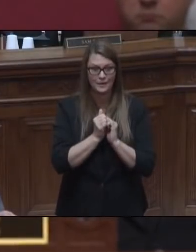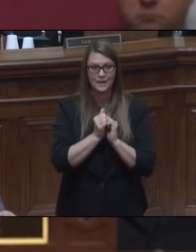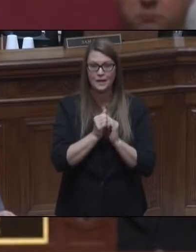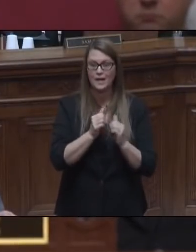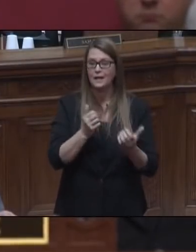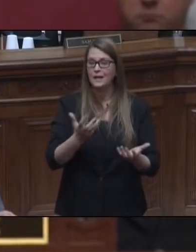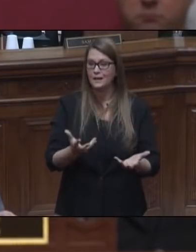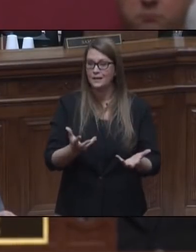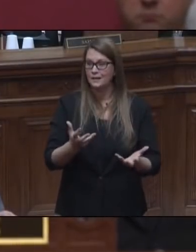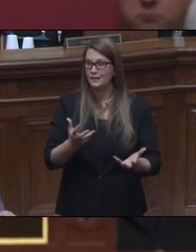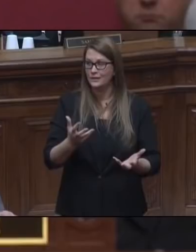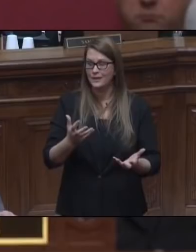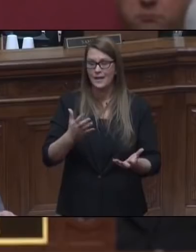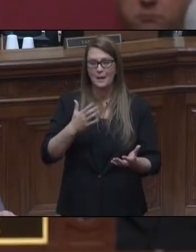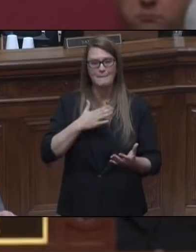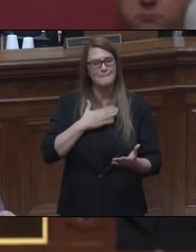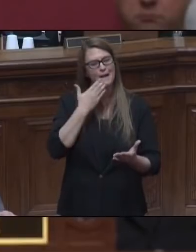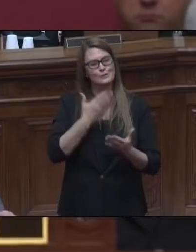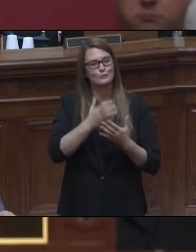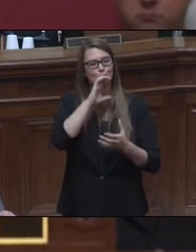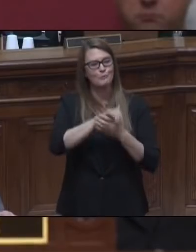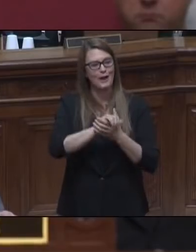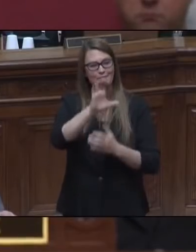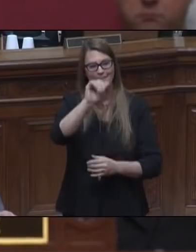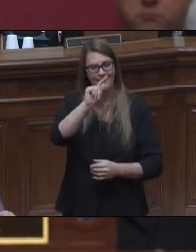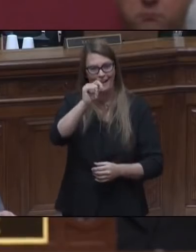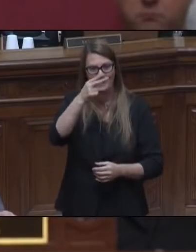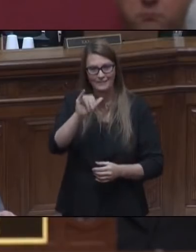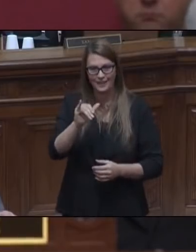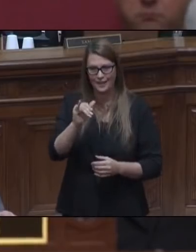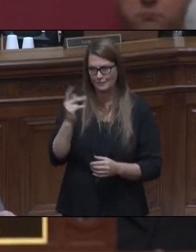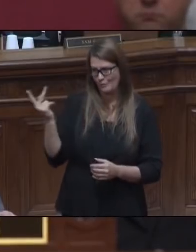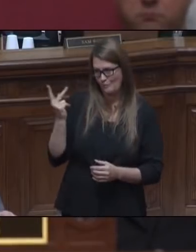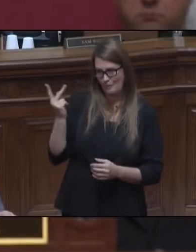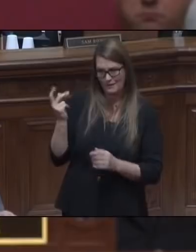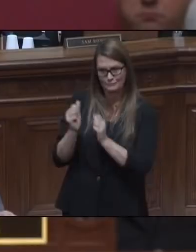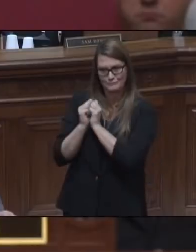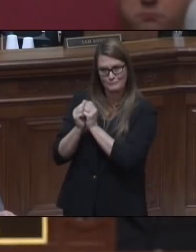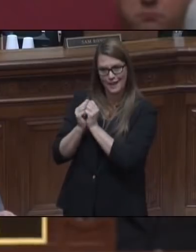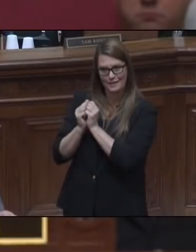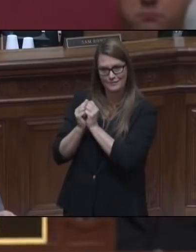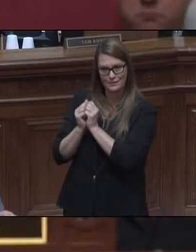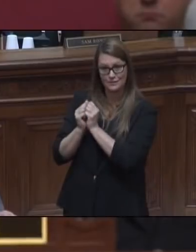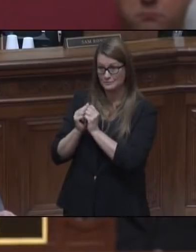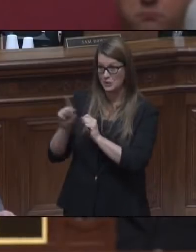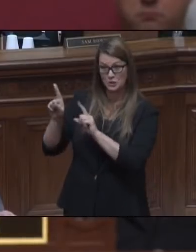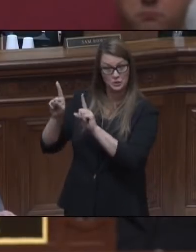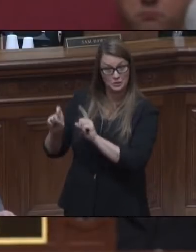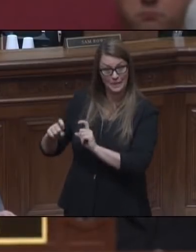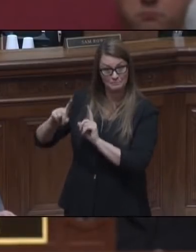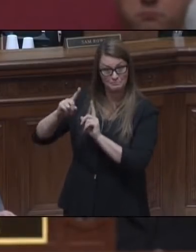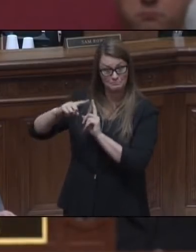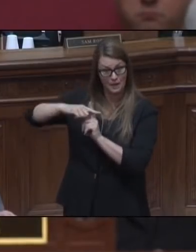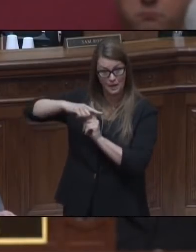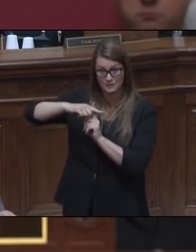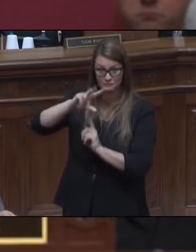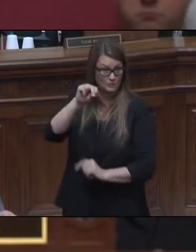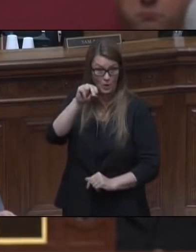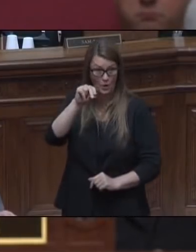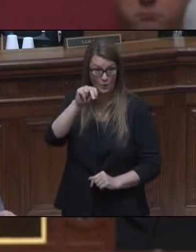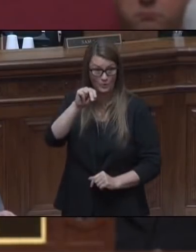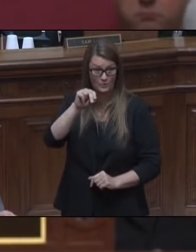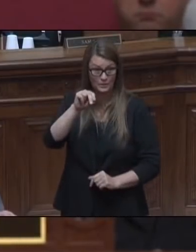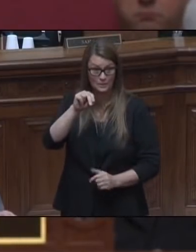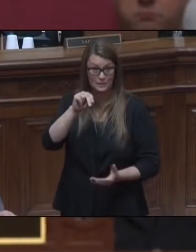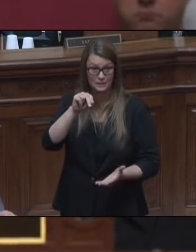sense to me that my dear wife, Kathy, was with me the entire time, and she didn't test positive. Now, I've